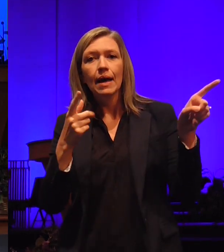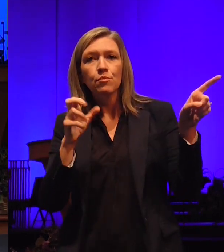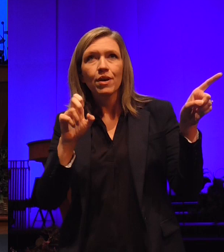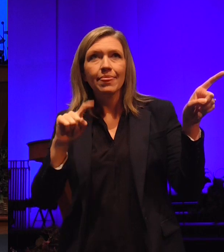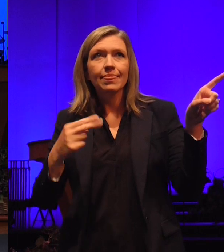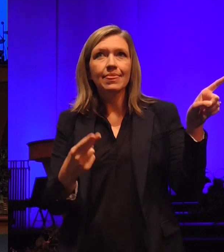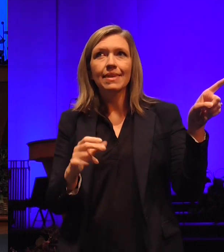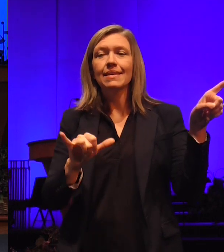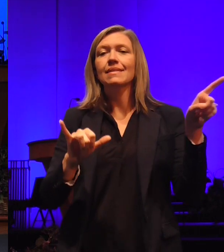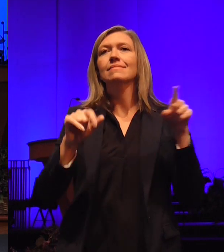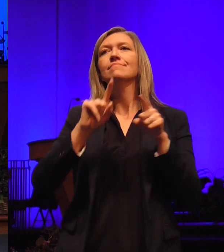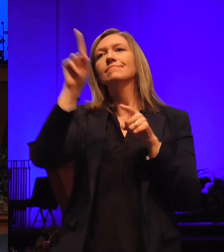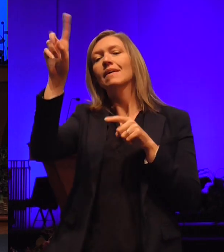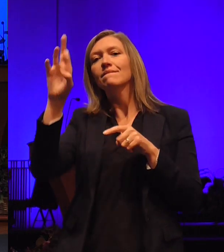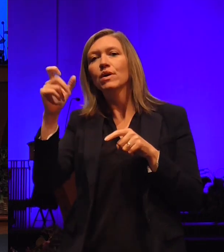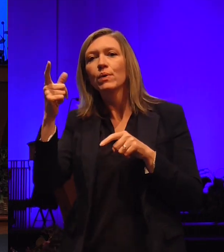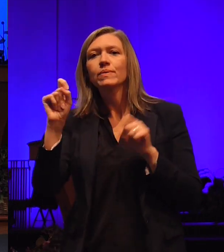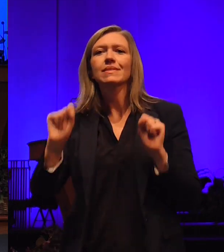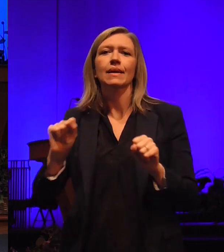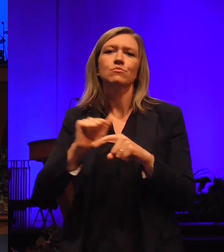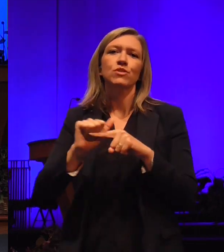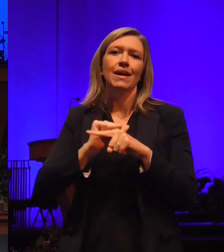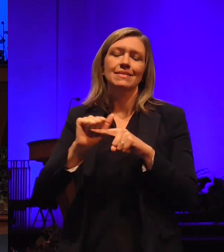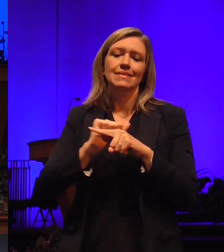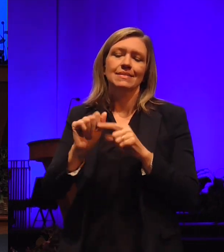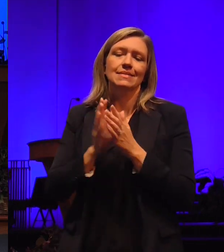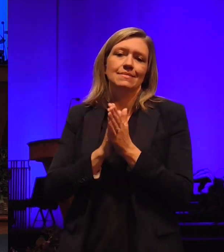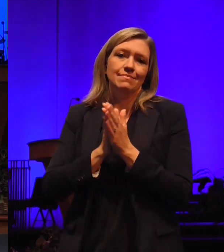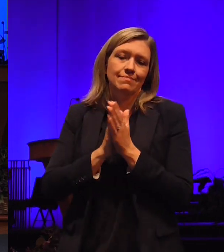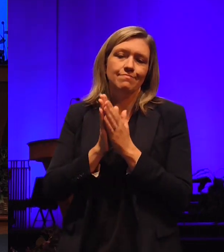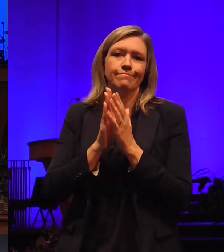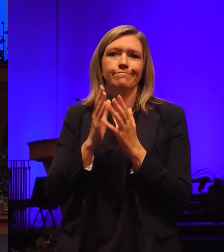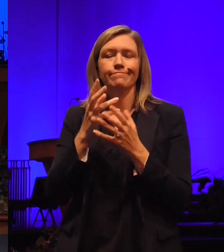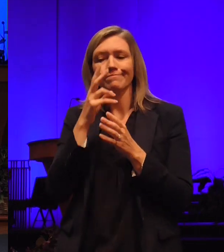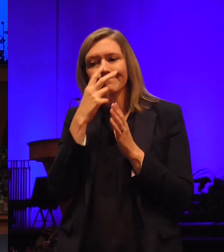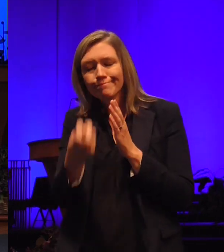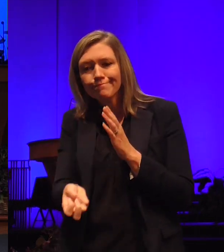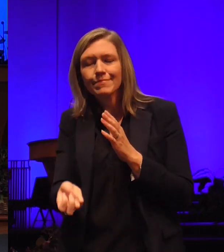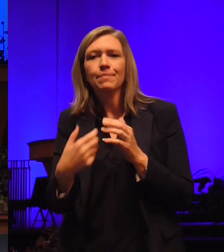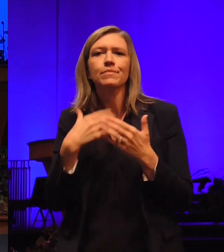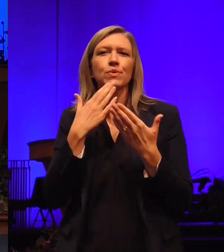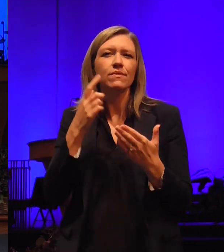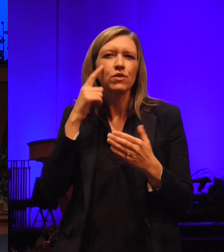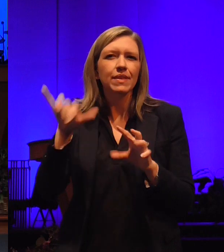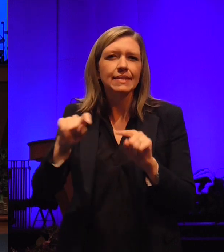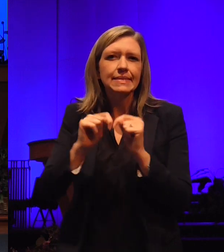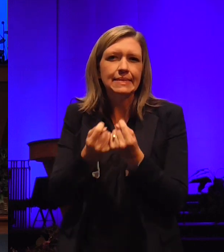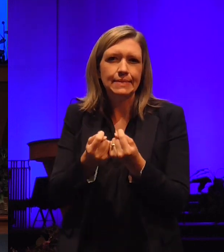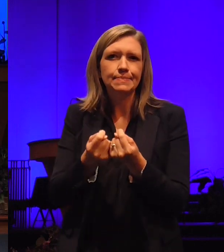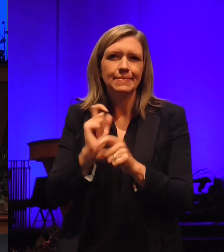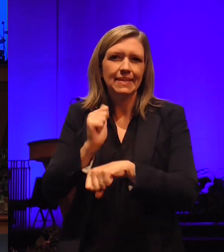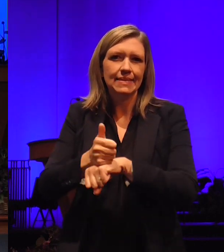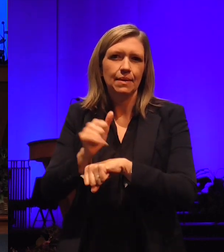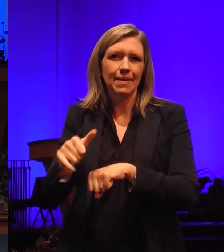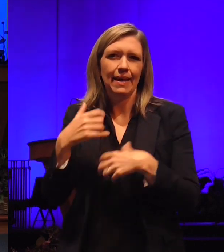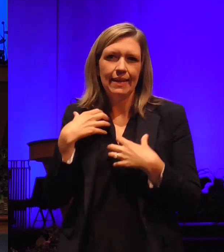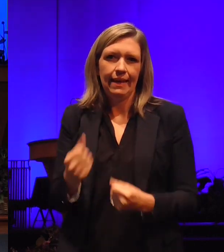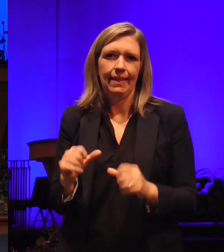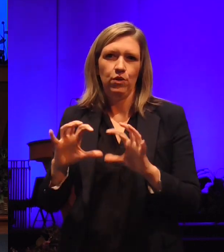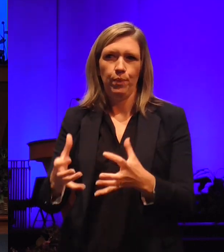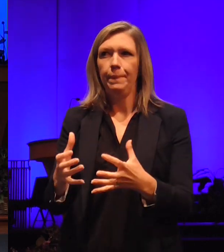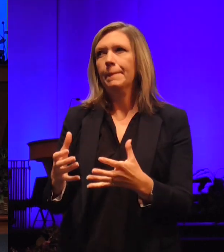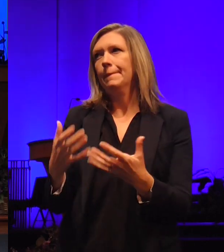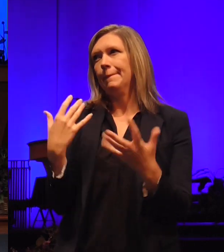in there and practice some devotion. And just so grateful to Kay and Linda and the whole team that puts that together. Let's hear it for them.